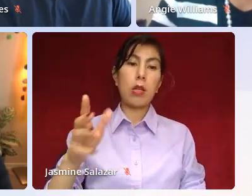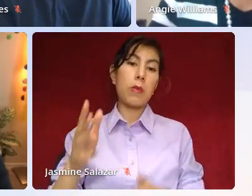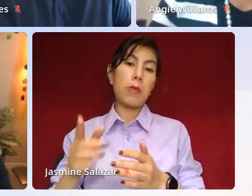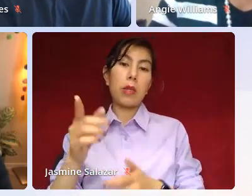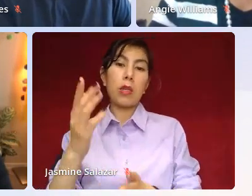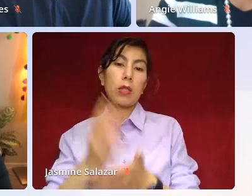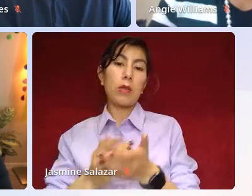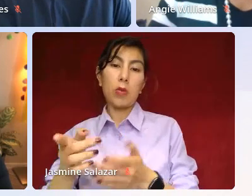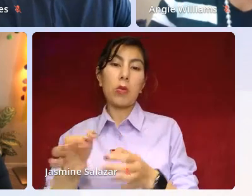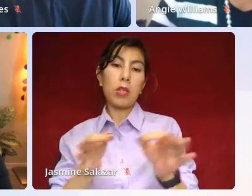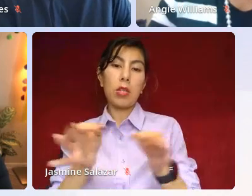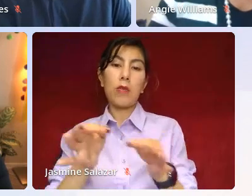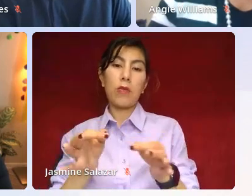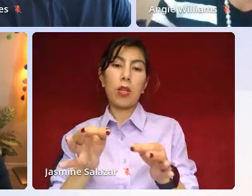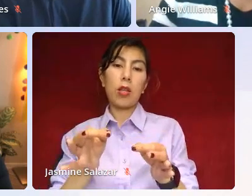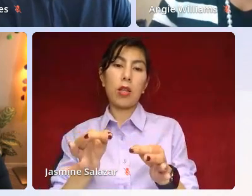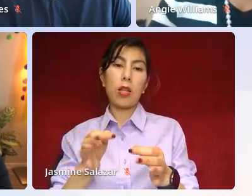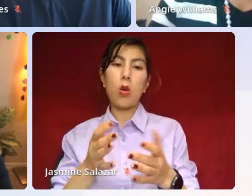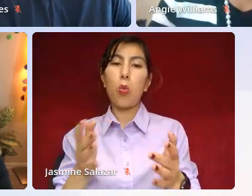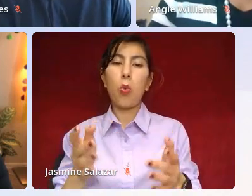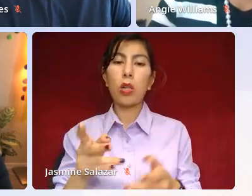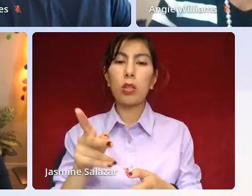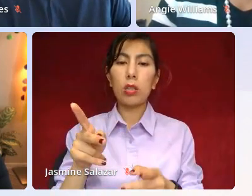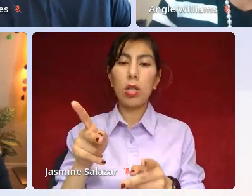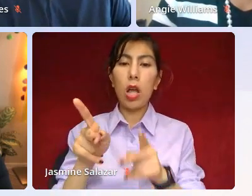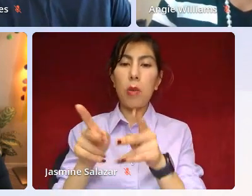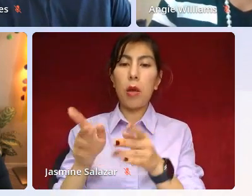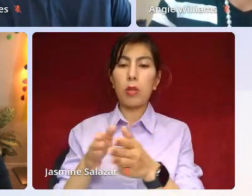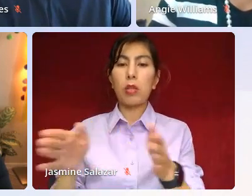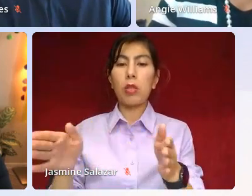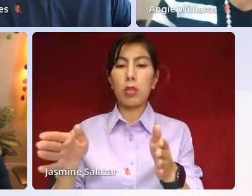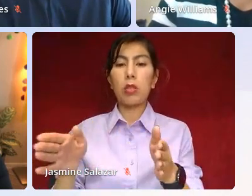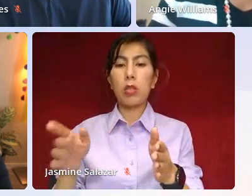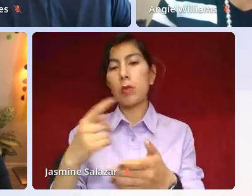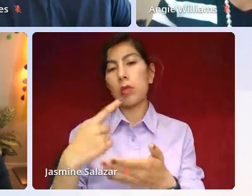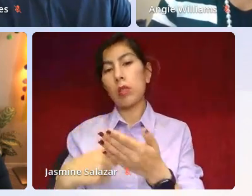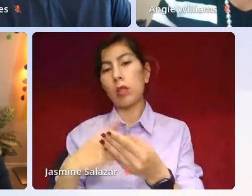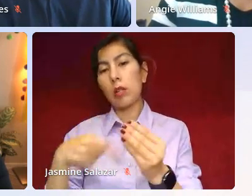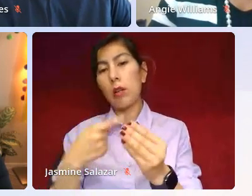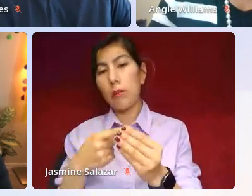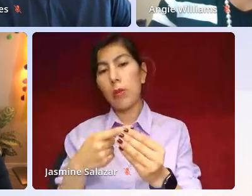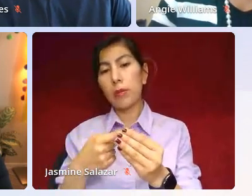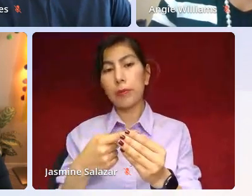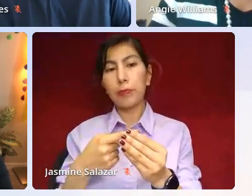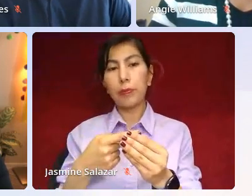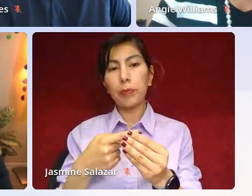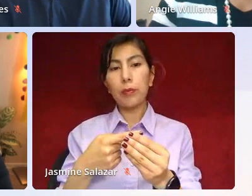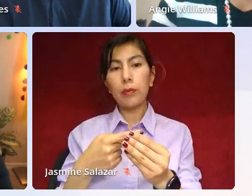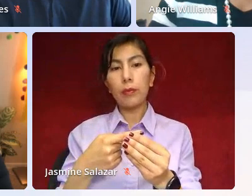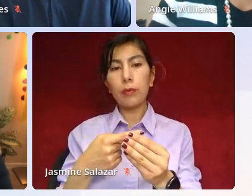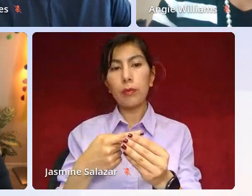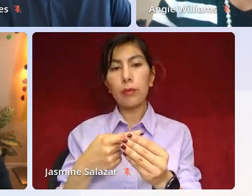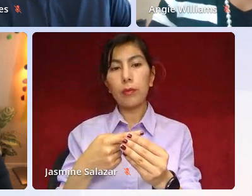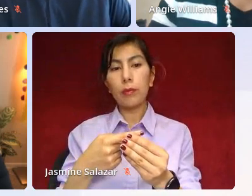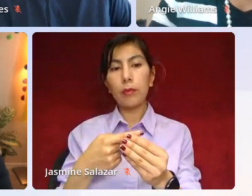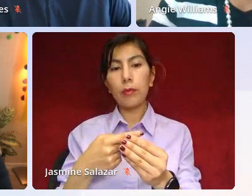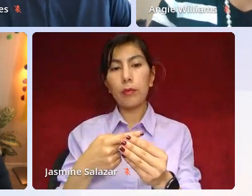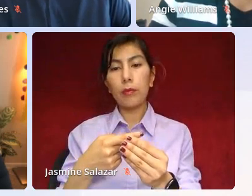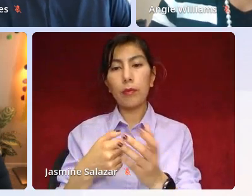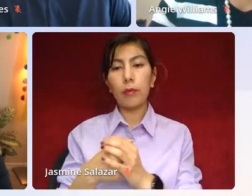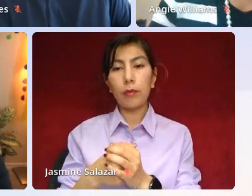sort of define what's the population that you've been talking about in Albany or with the Pasquayaki tribal nation, things like that.